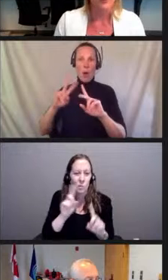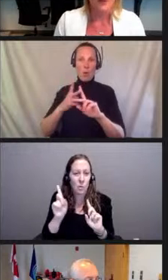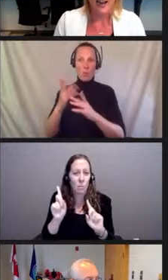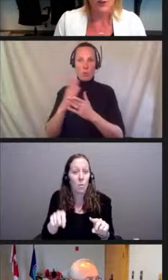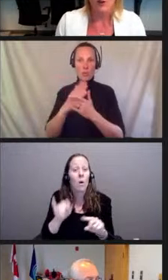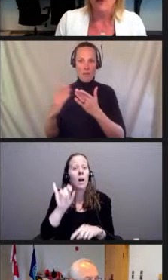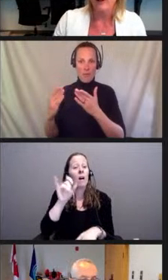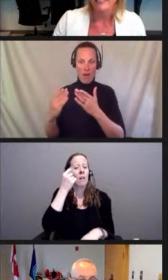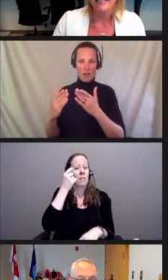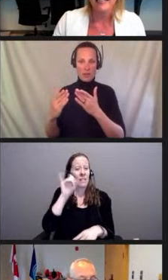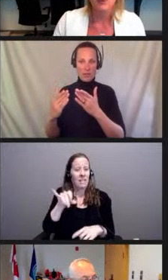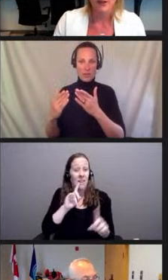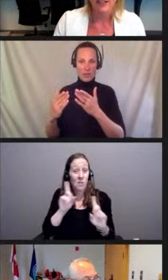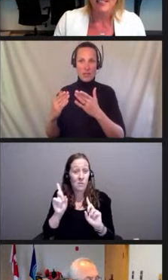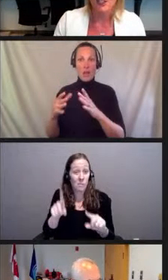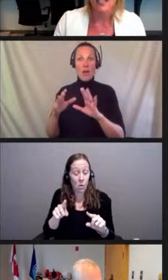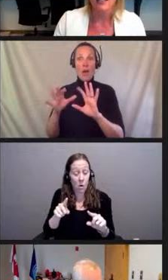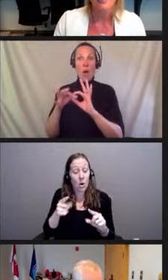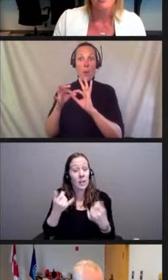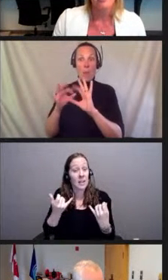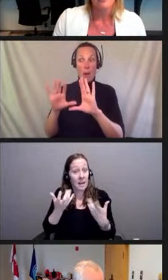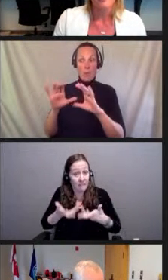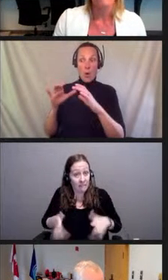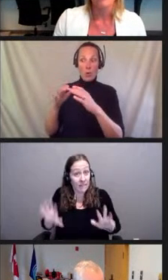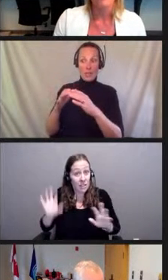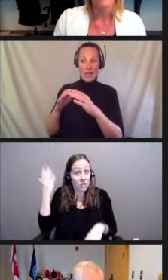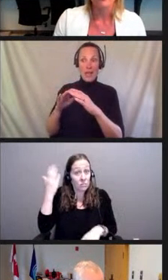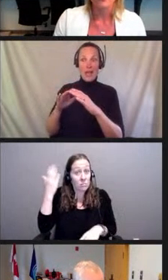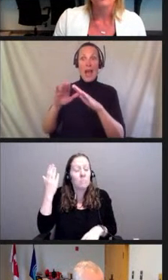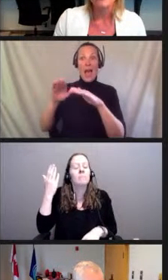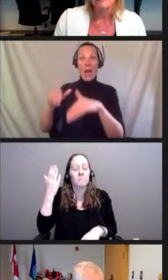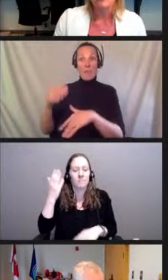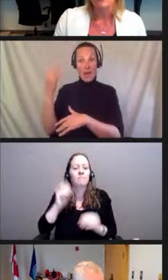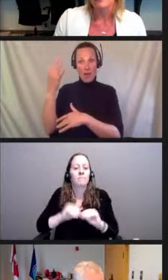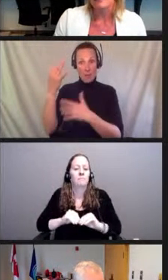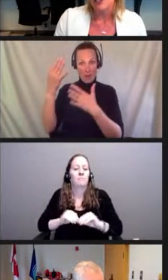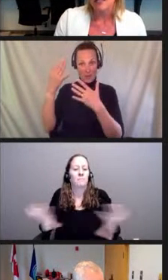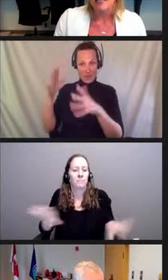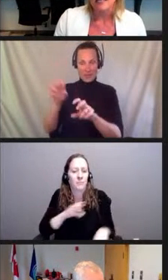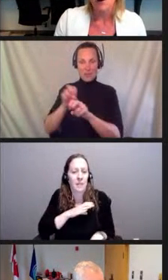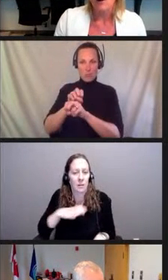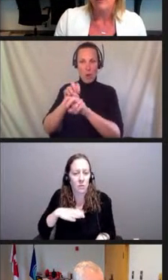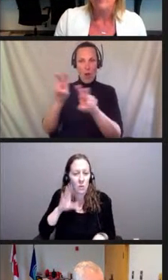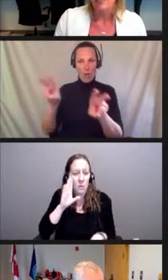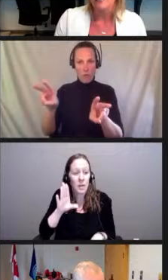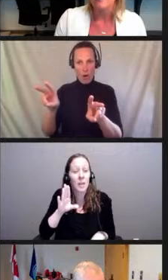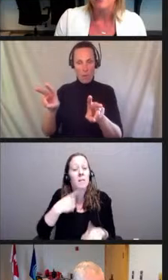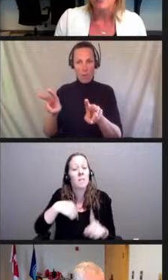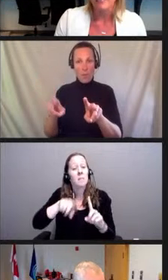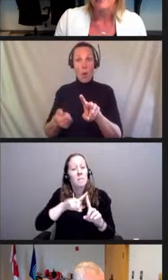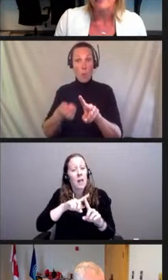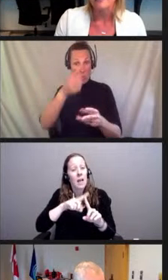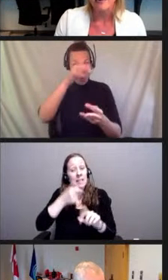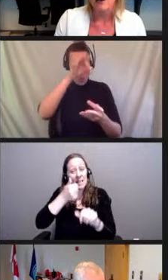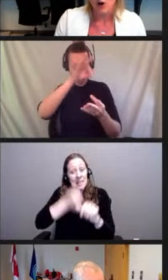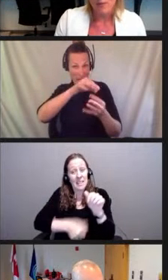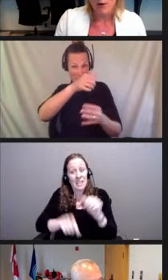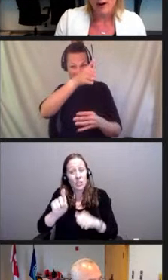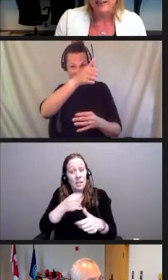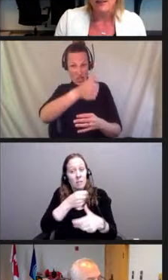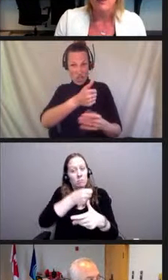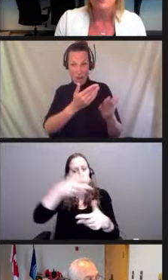with members of council following today's briefing session. And thorough details on each of the need are provided in the appending